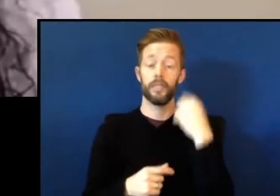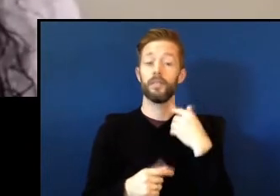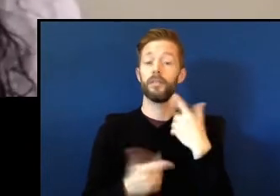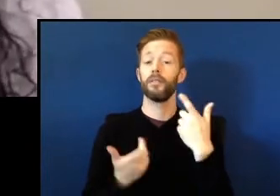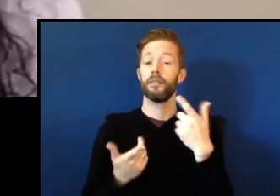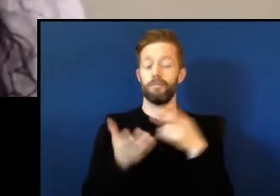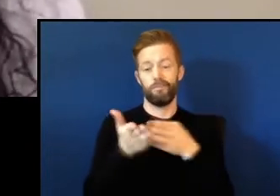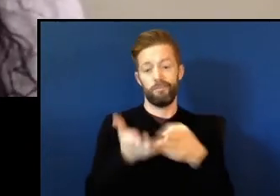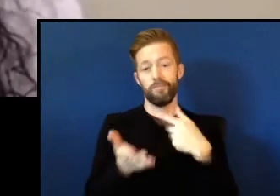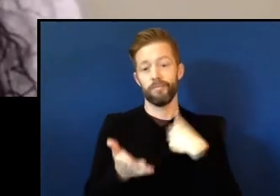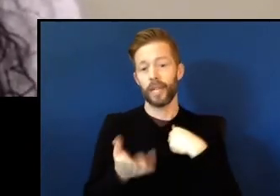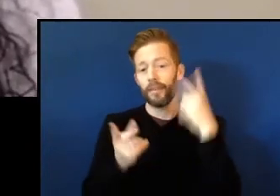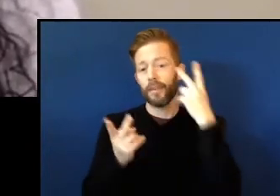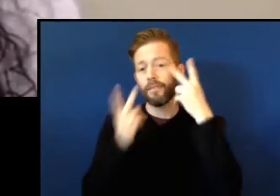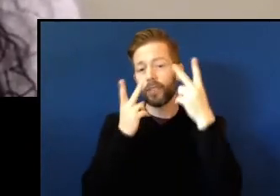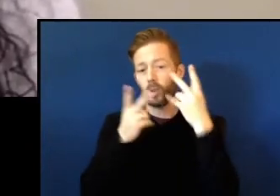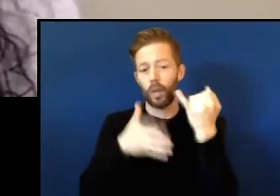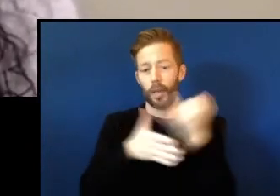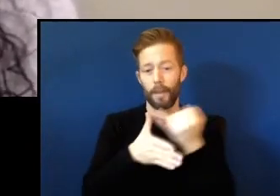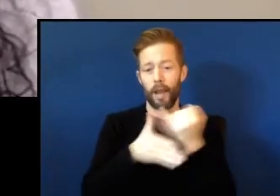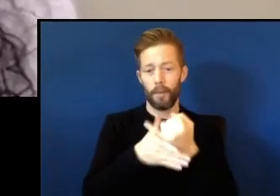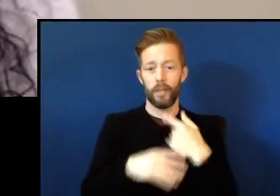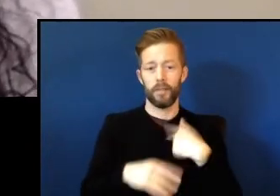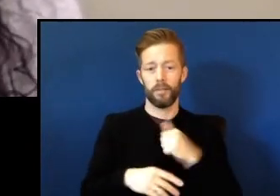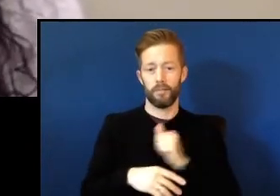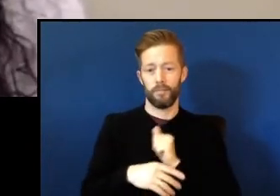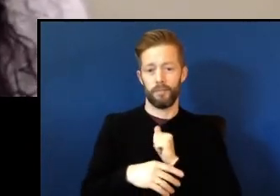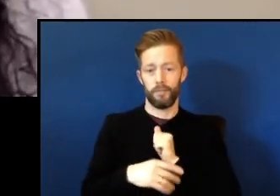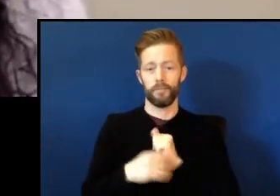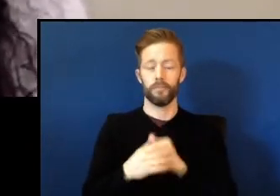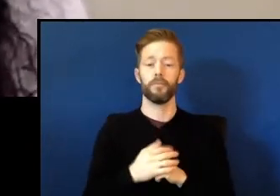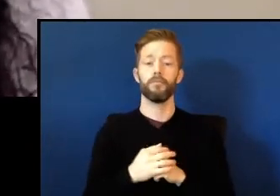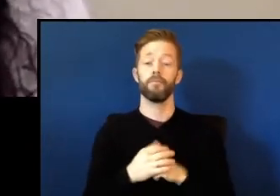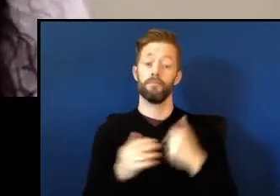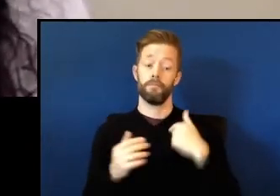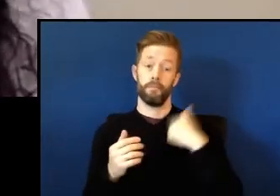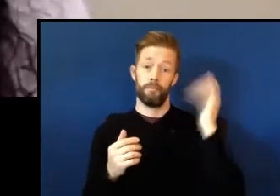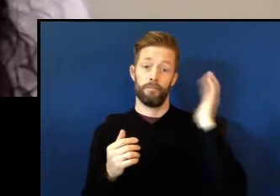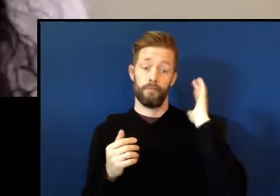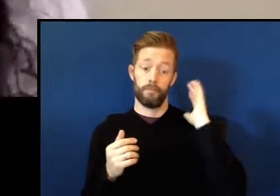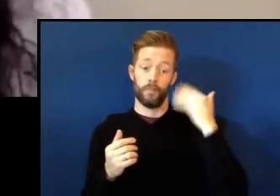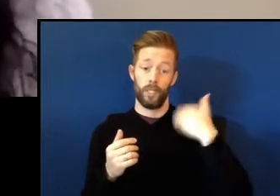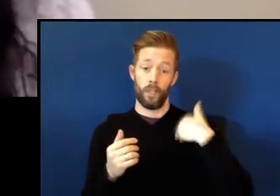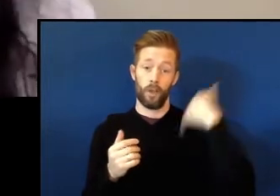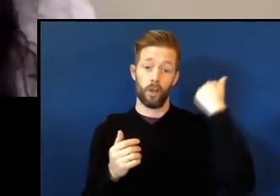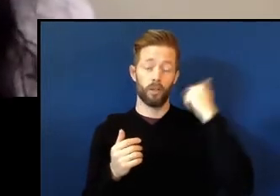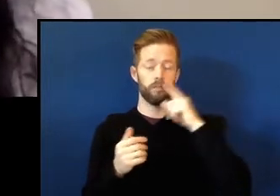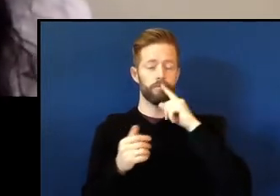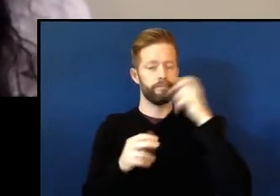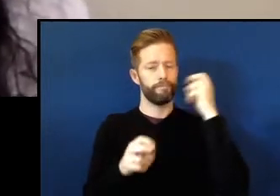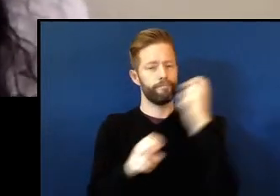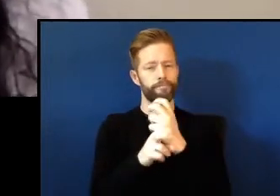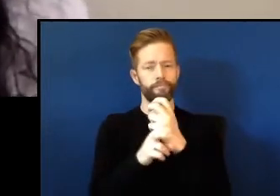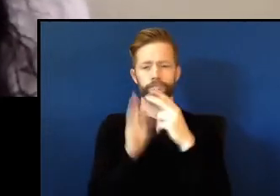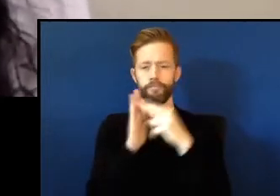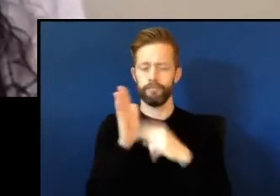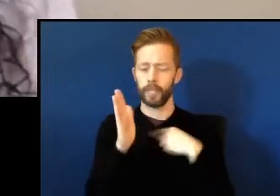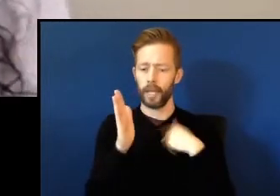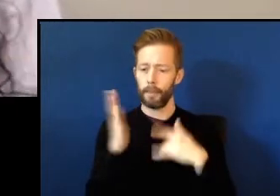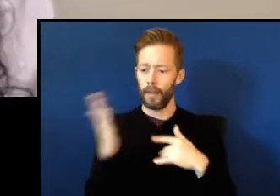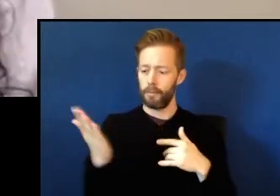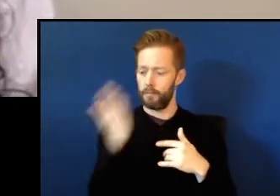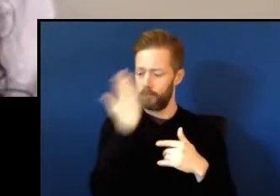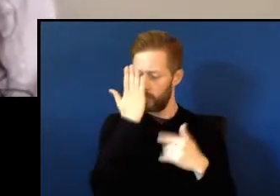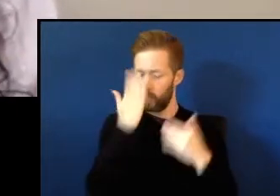visual impairment. And when I was younger, it was a little difficult to read. I had to bring things close to my face. But